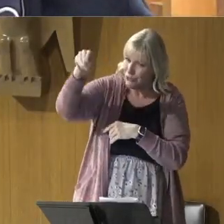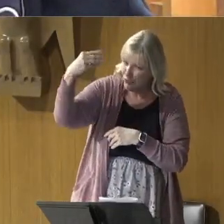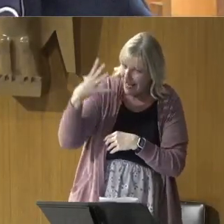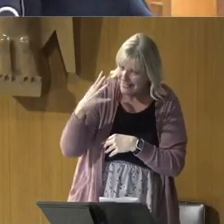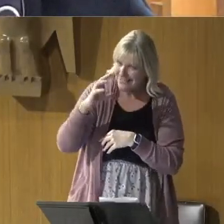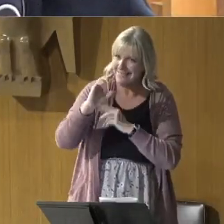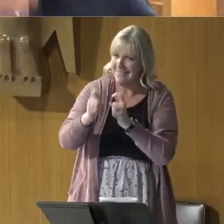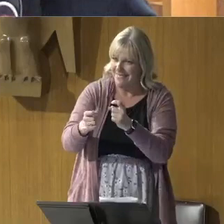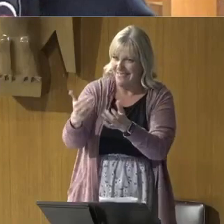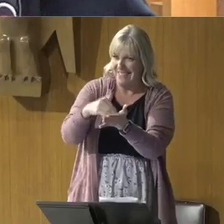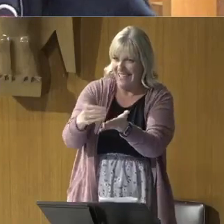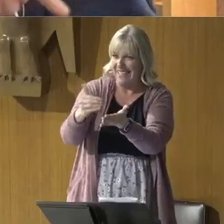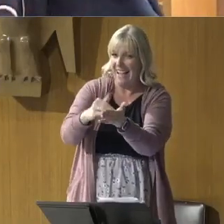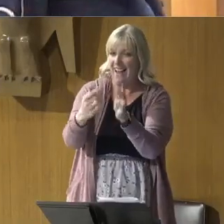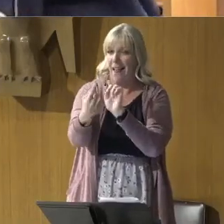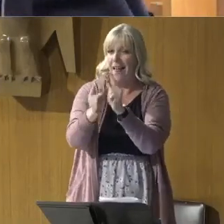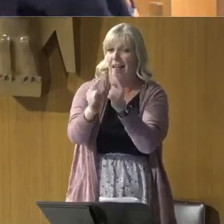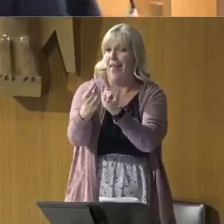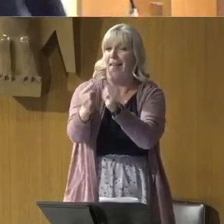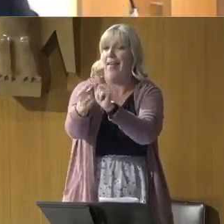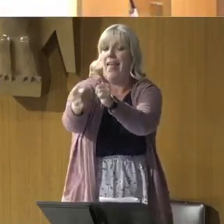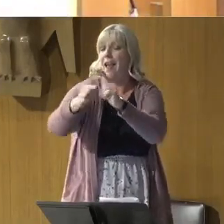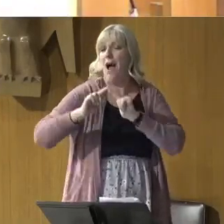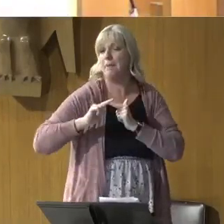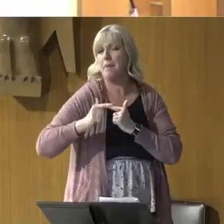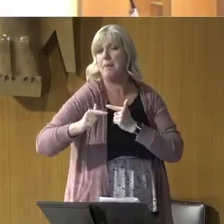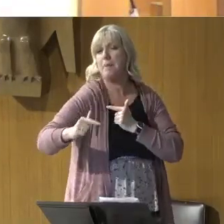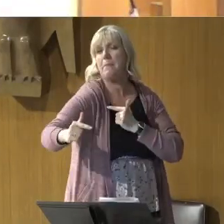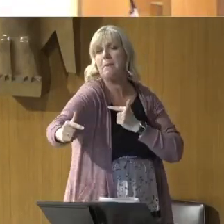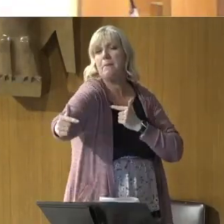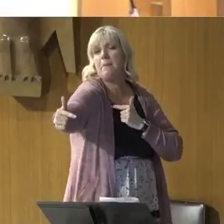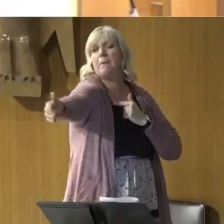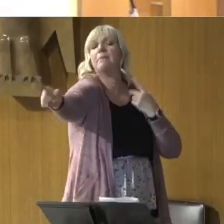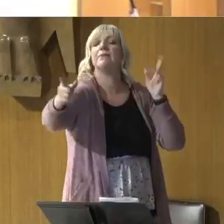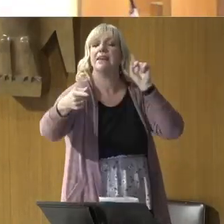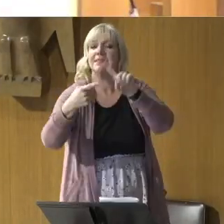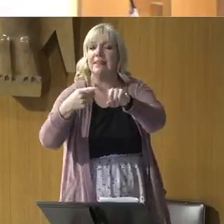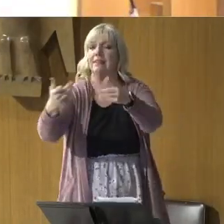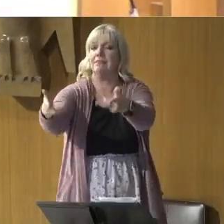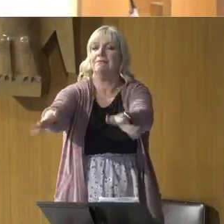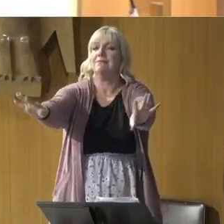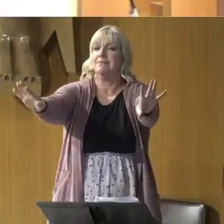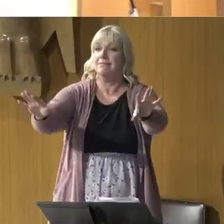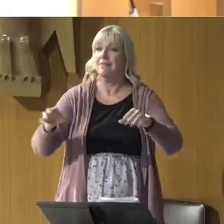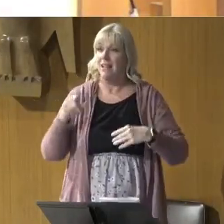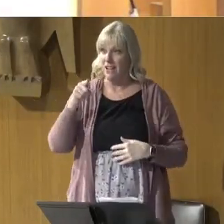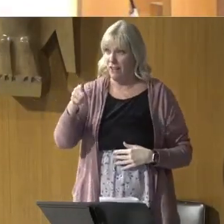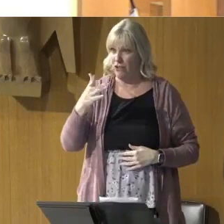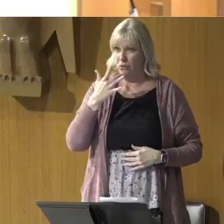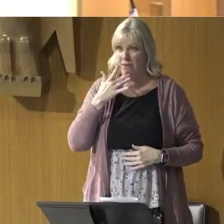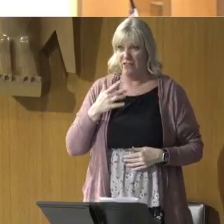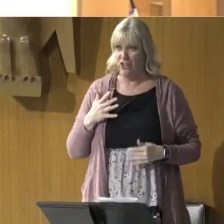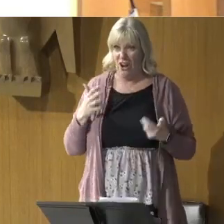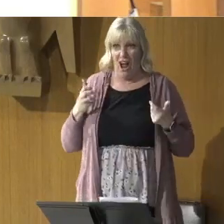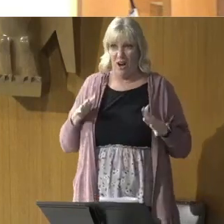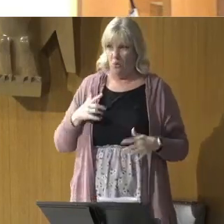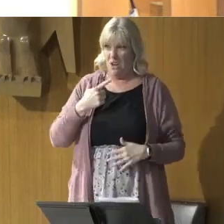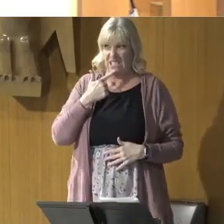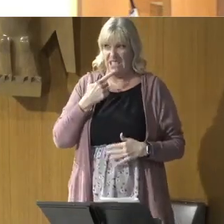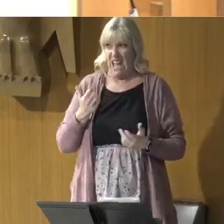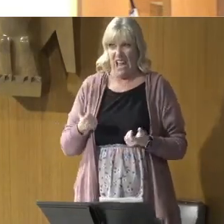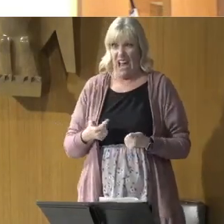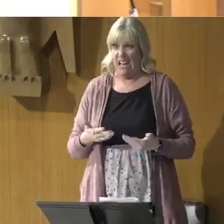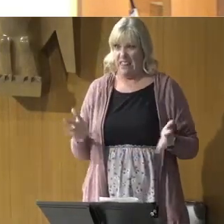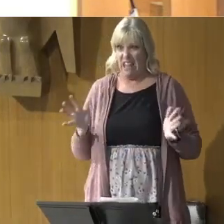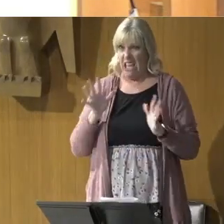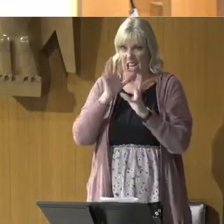grace and will continue in a chain until the end. If you would prefer not to say anything about your